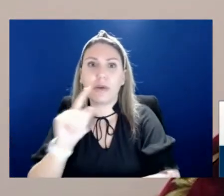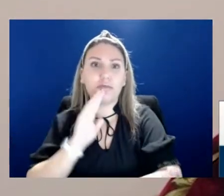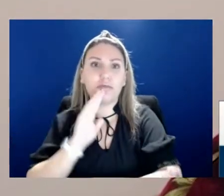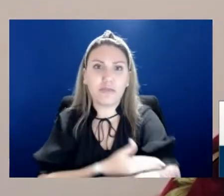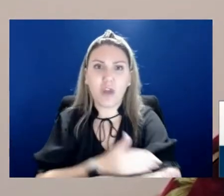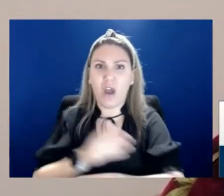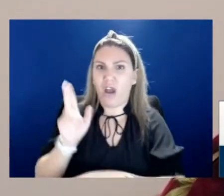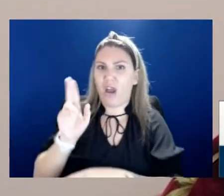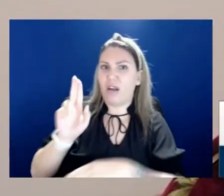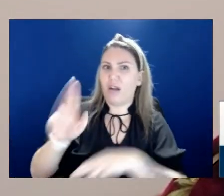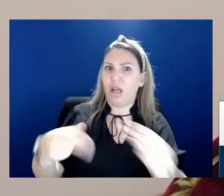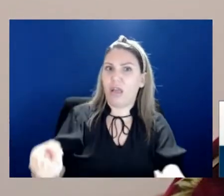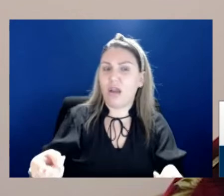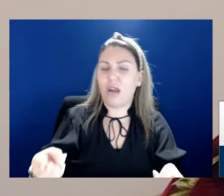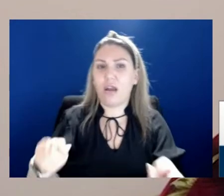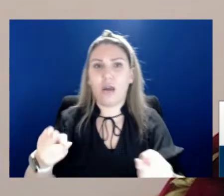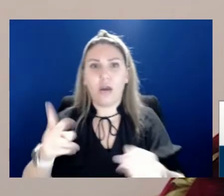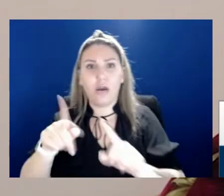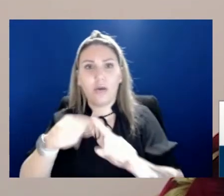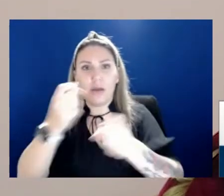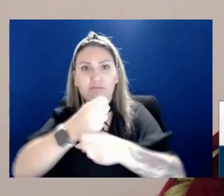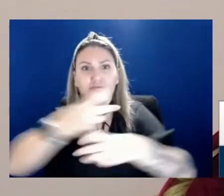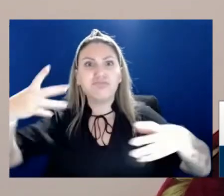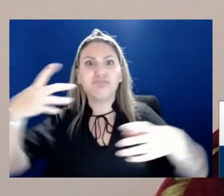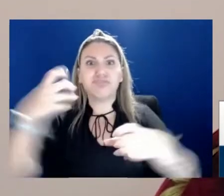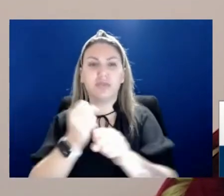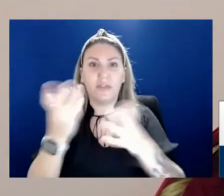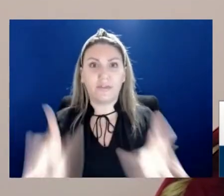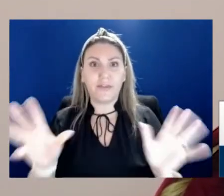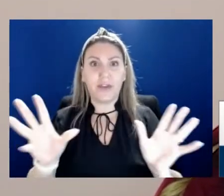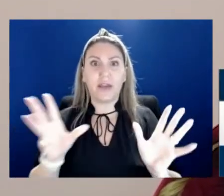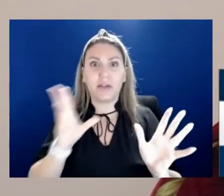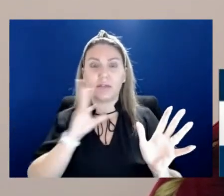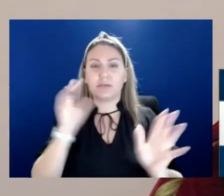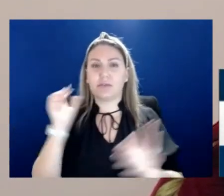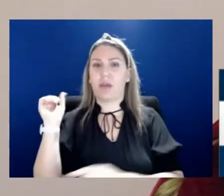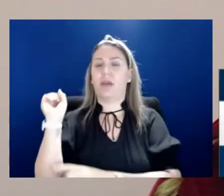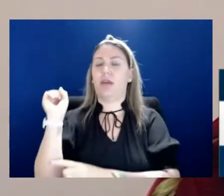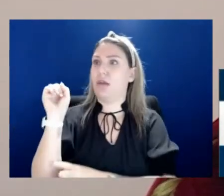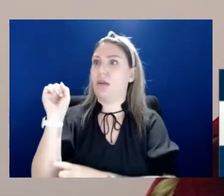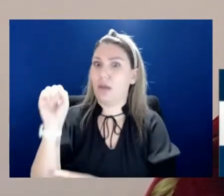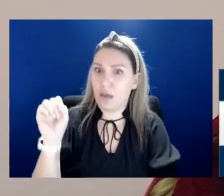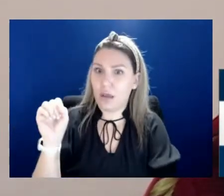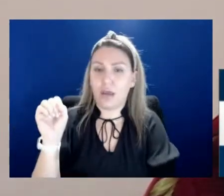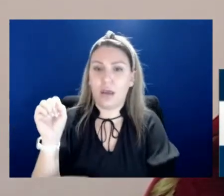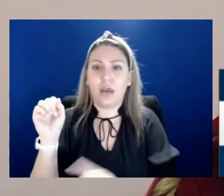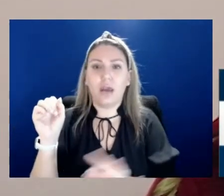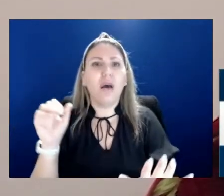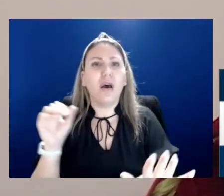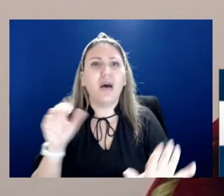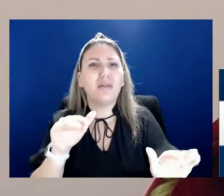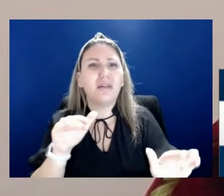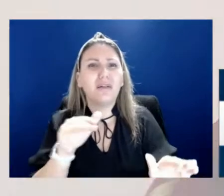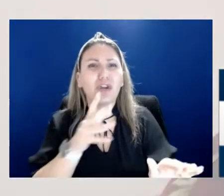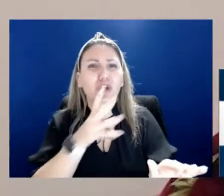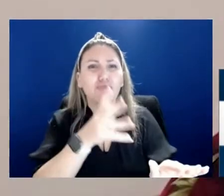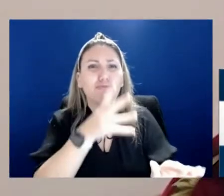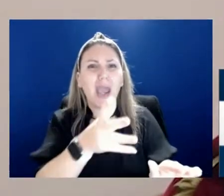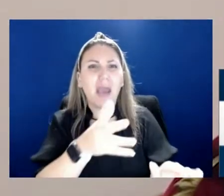I saw my granddaughters raise their heads, and they started shouting to me, "Granny, Mommy is not raising her